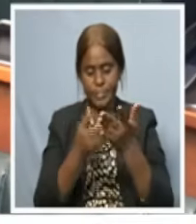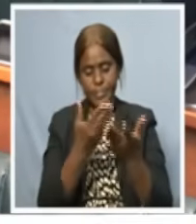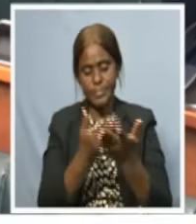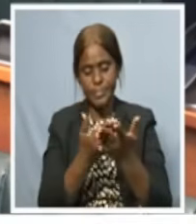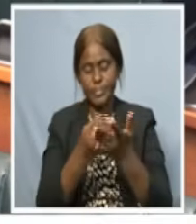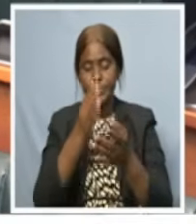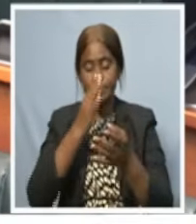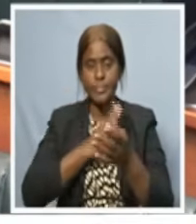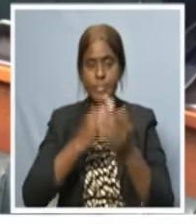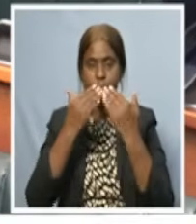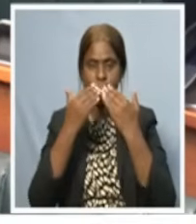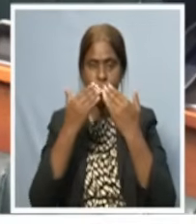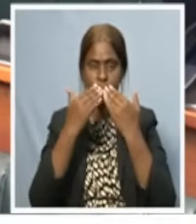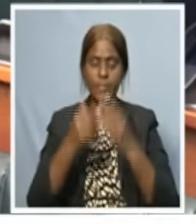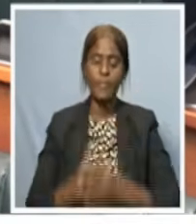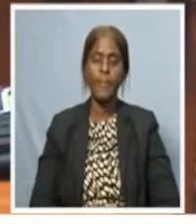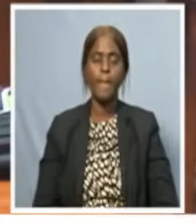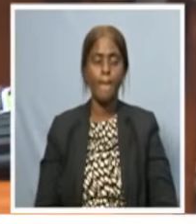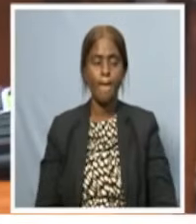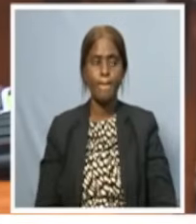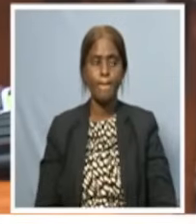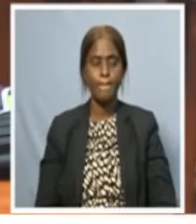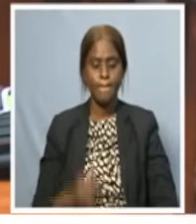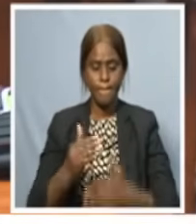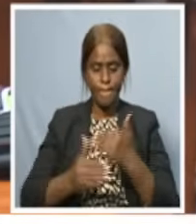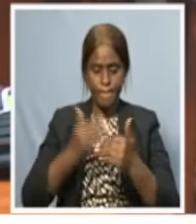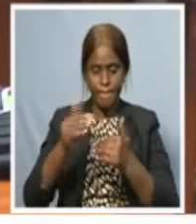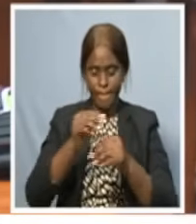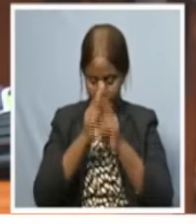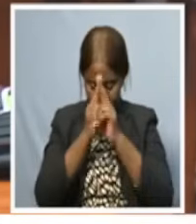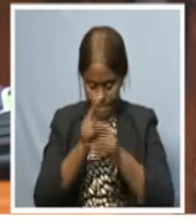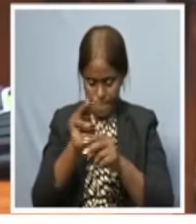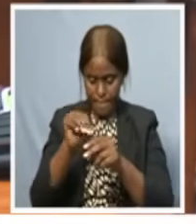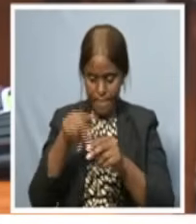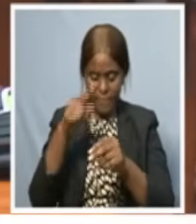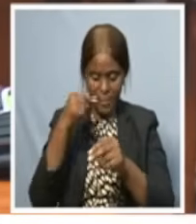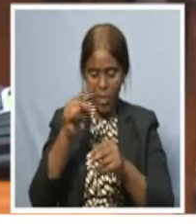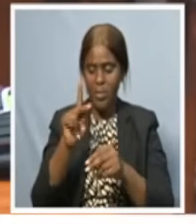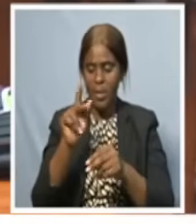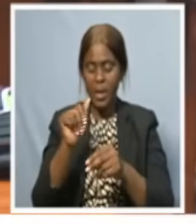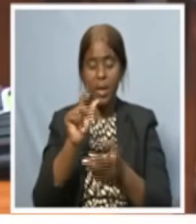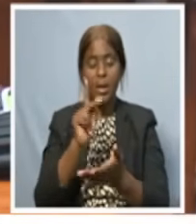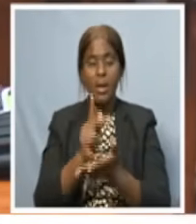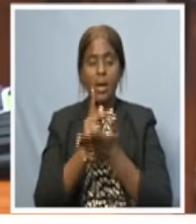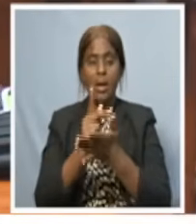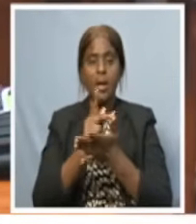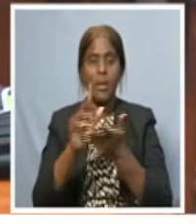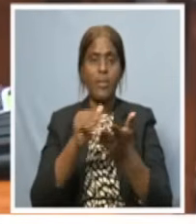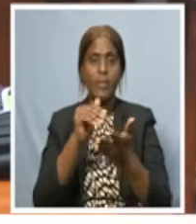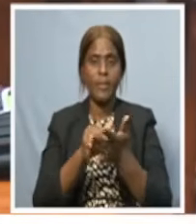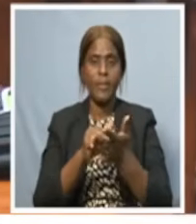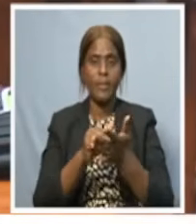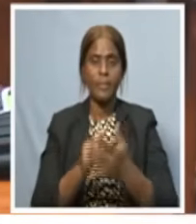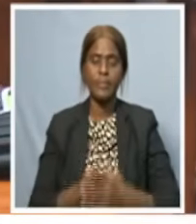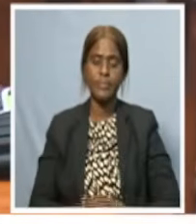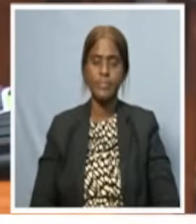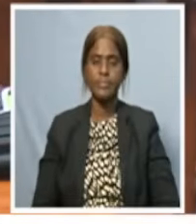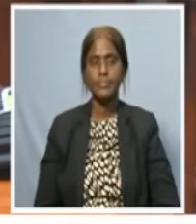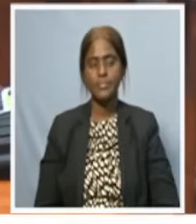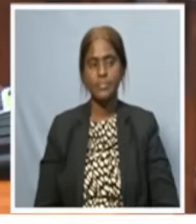that. Madam Speaker, thank you. Thank you. The next question, the Honourable Member for Kalabo Central.